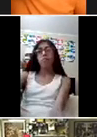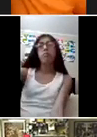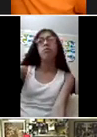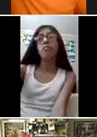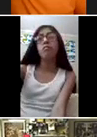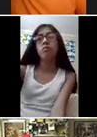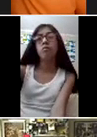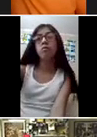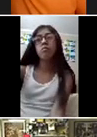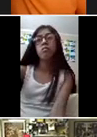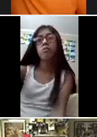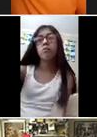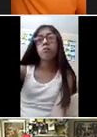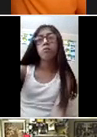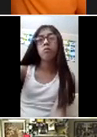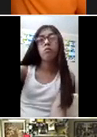Let's see what else.